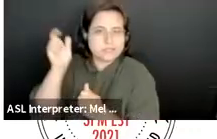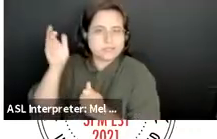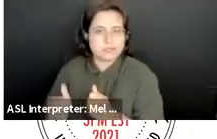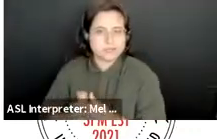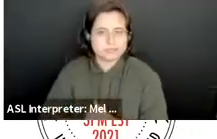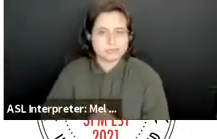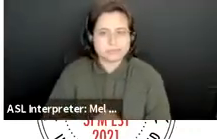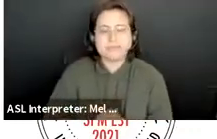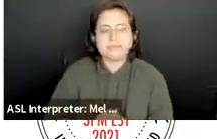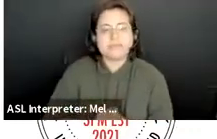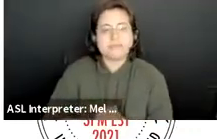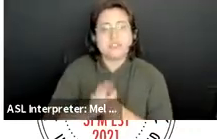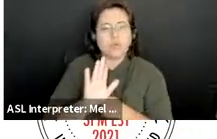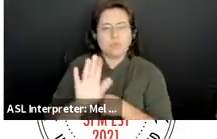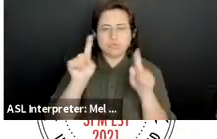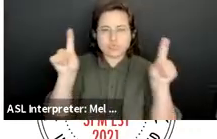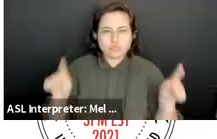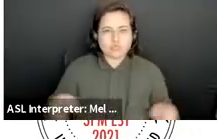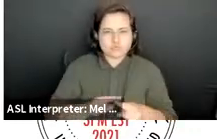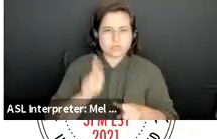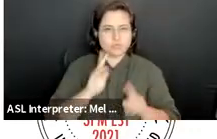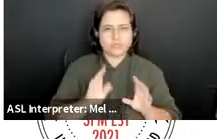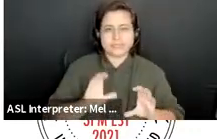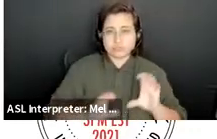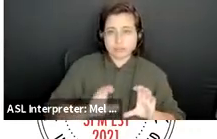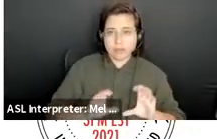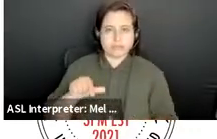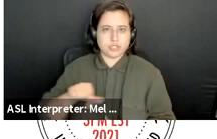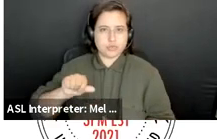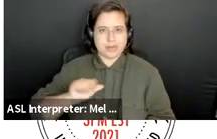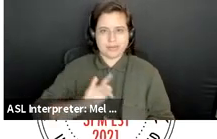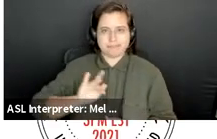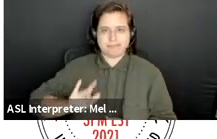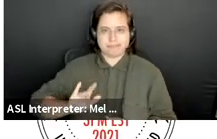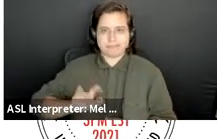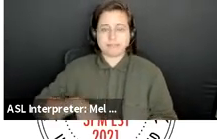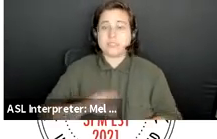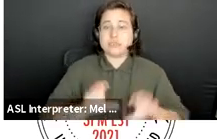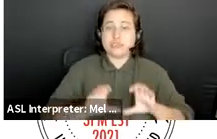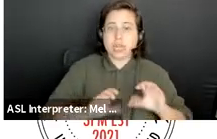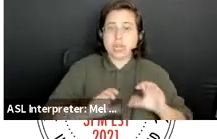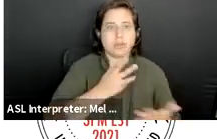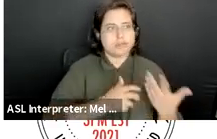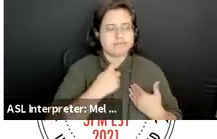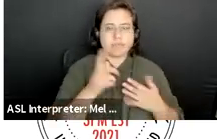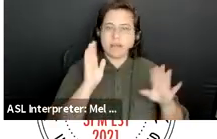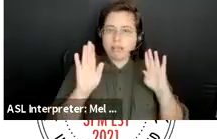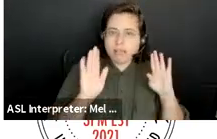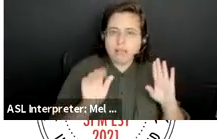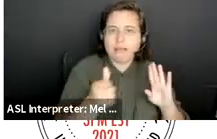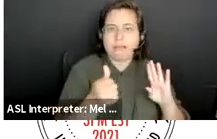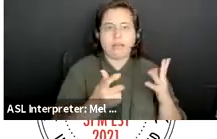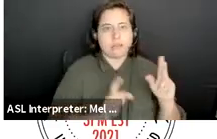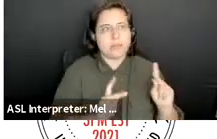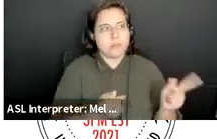your screen, you should see chat and Q&A functionality tabs. Chat allows you to say hello to others attending the webinar and make